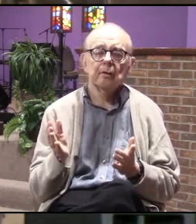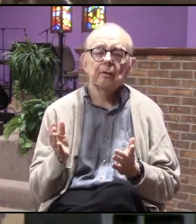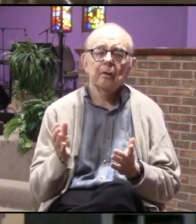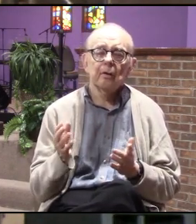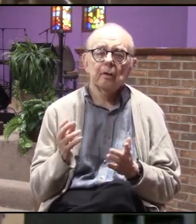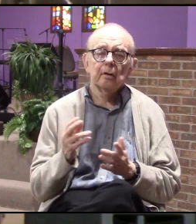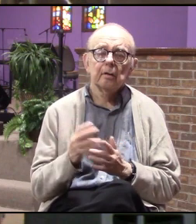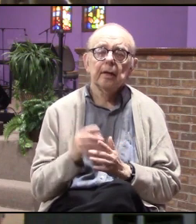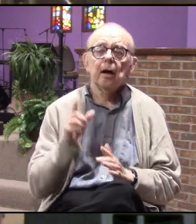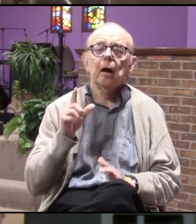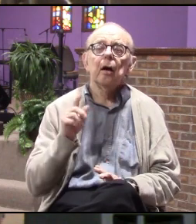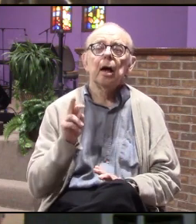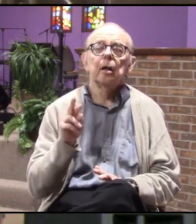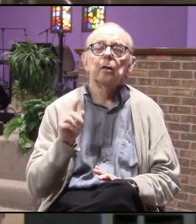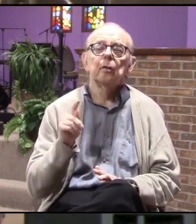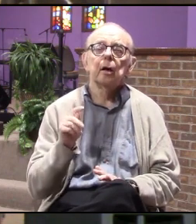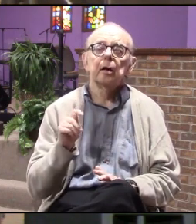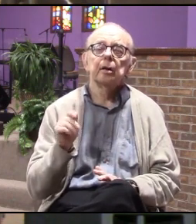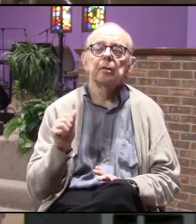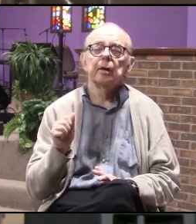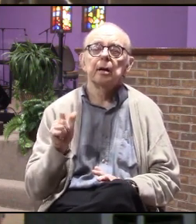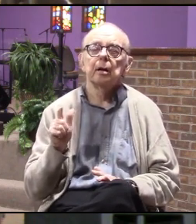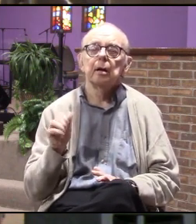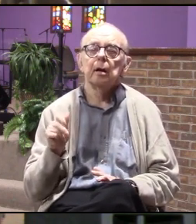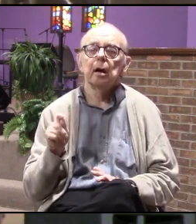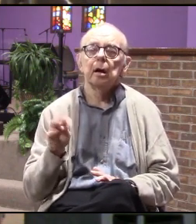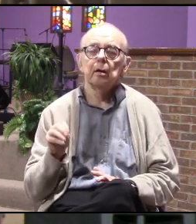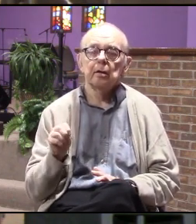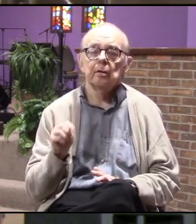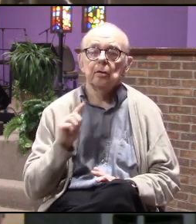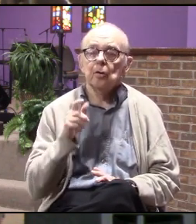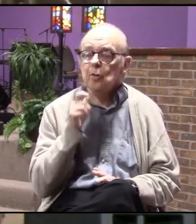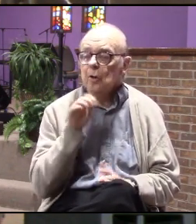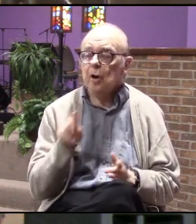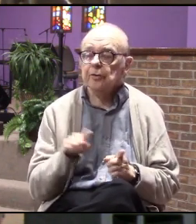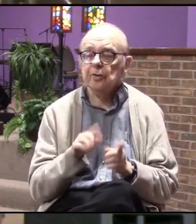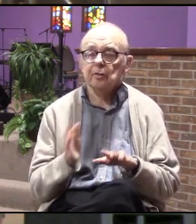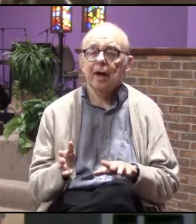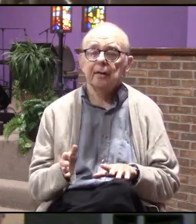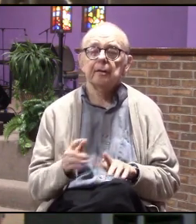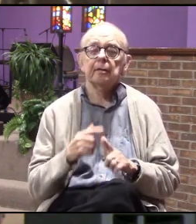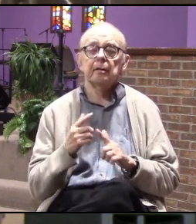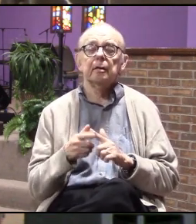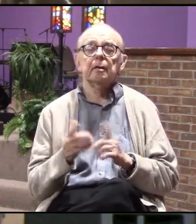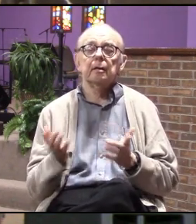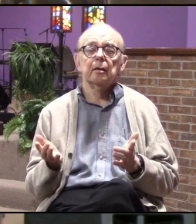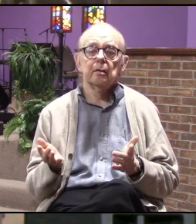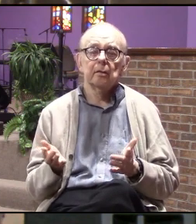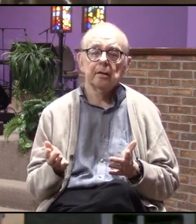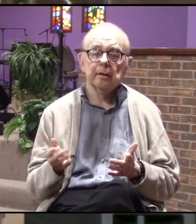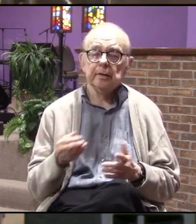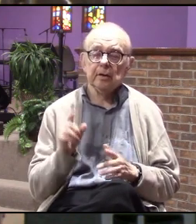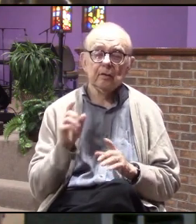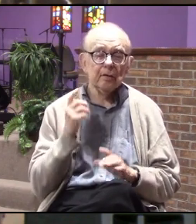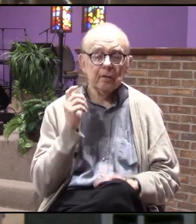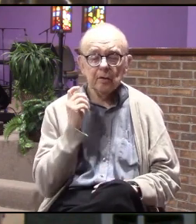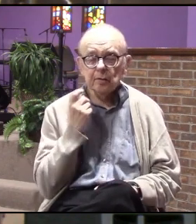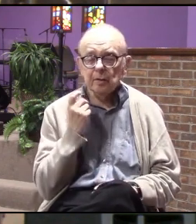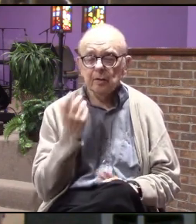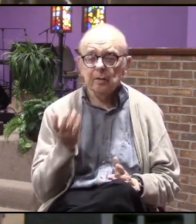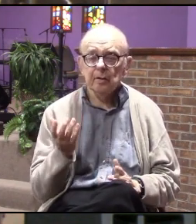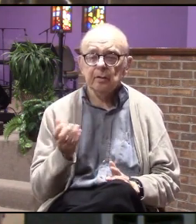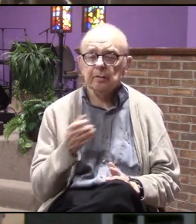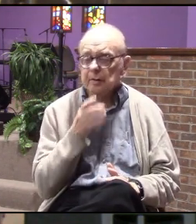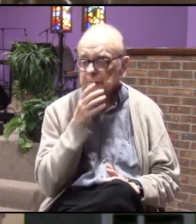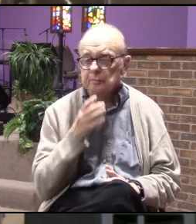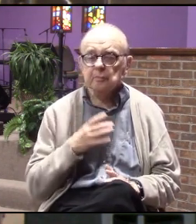by the name of Loretta Lynn, who also passed away. Then, just recently,